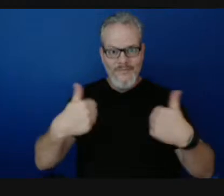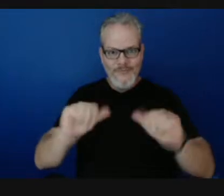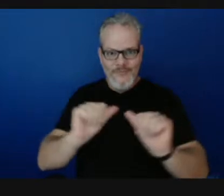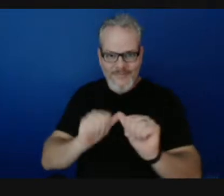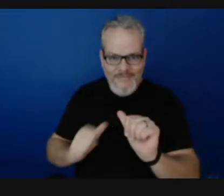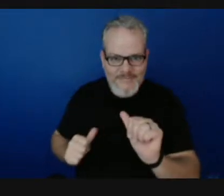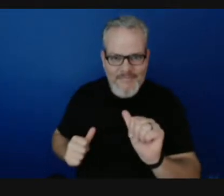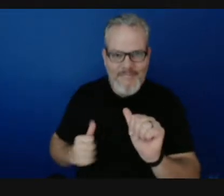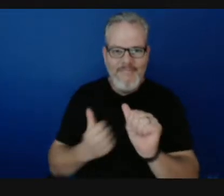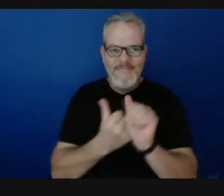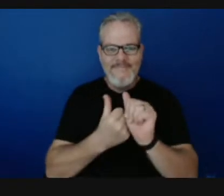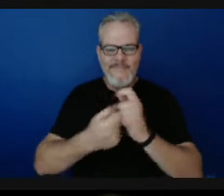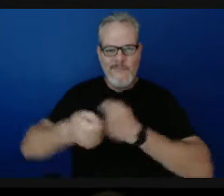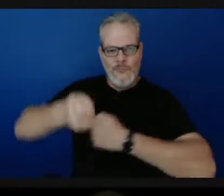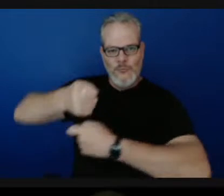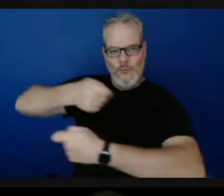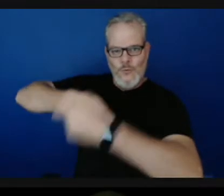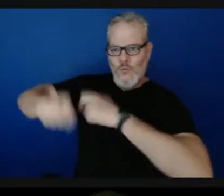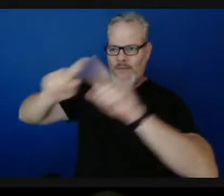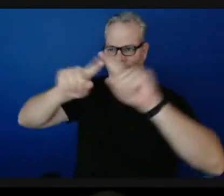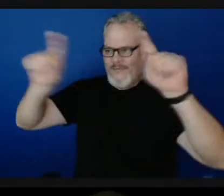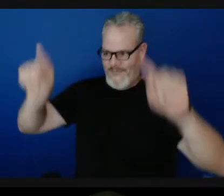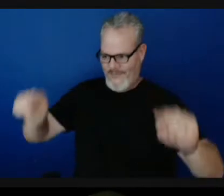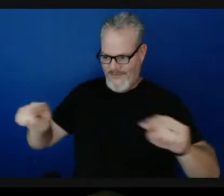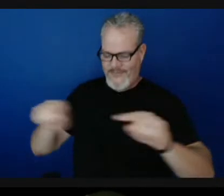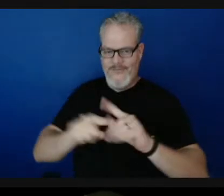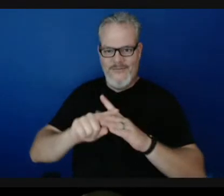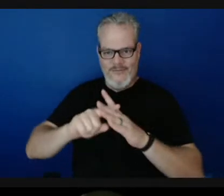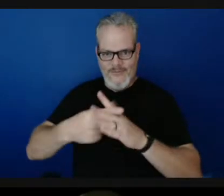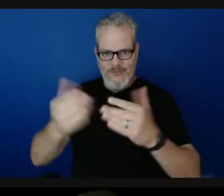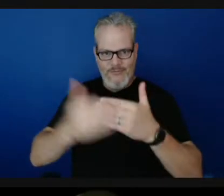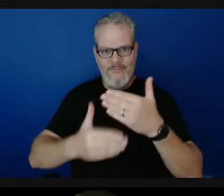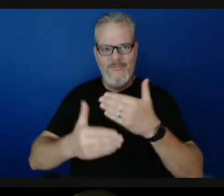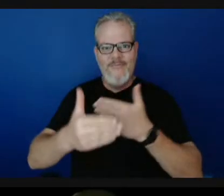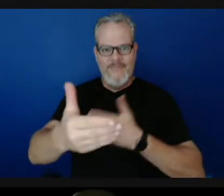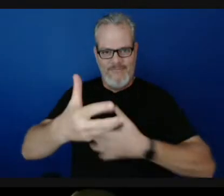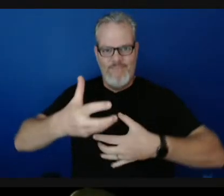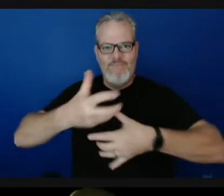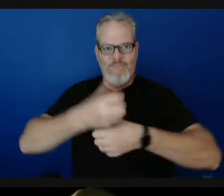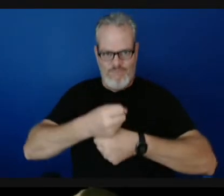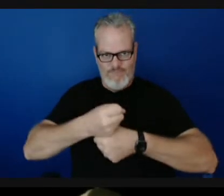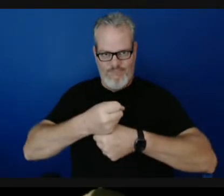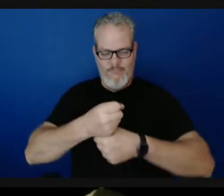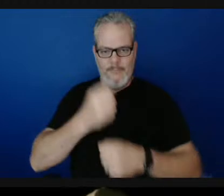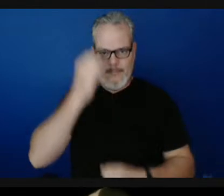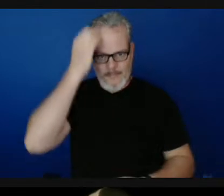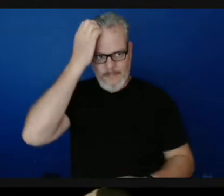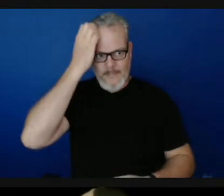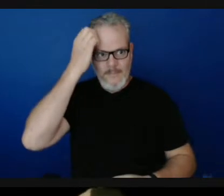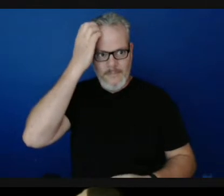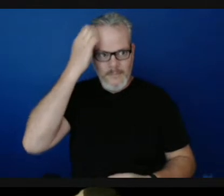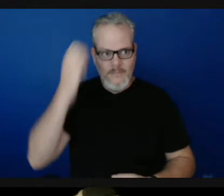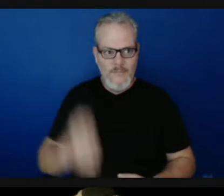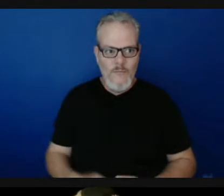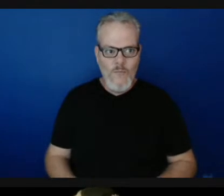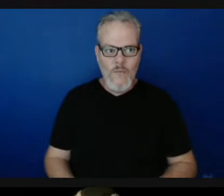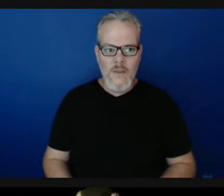screens around, put everything in the right configuration for our